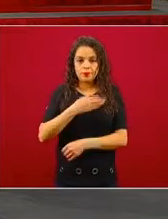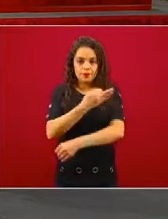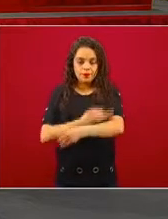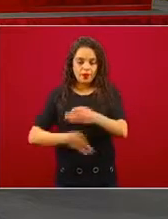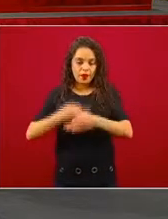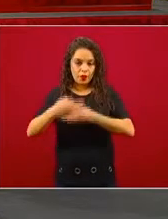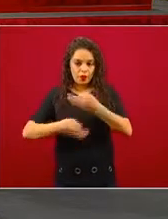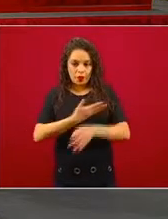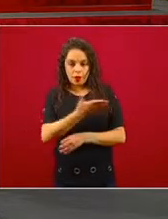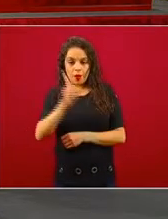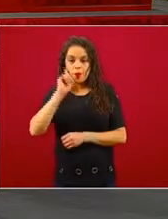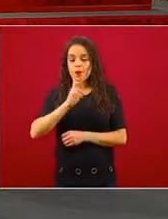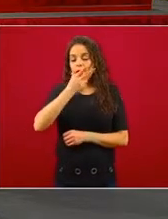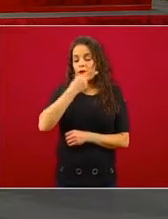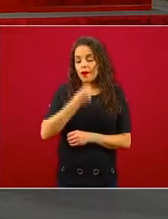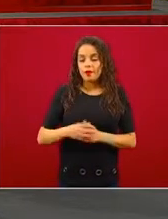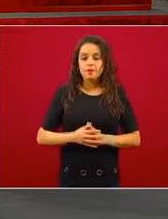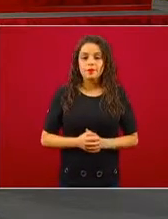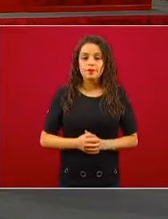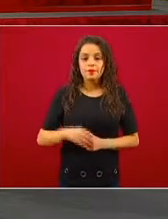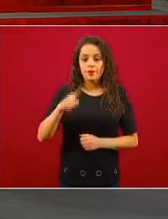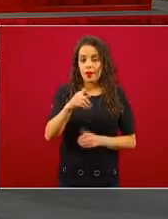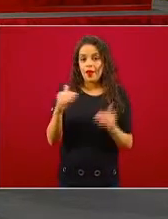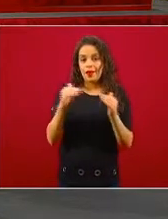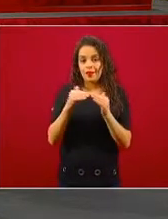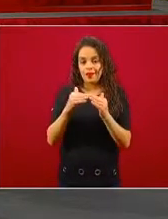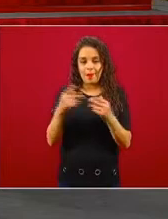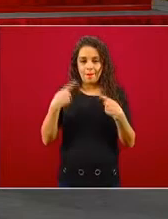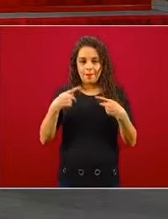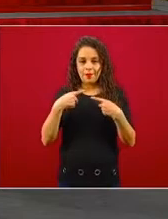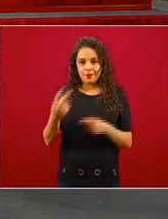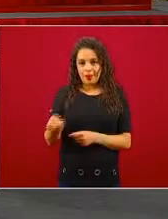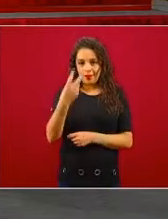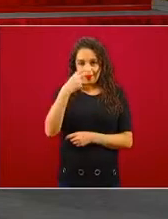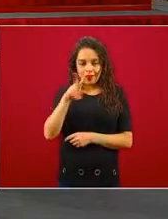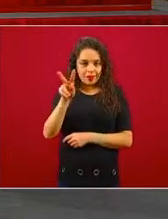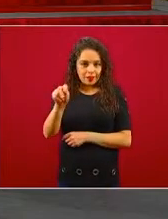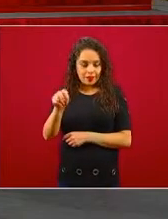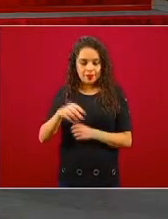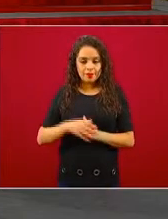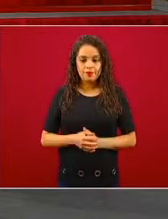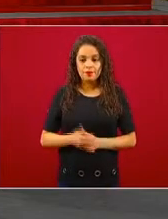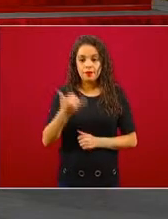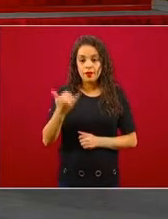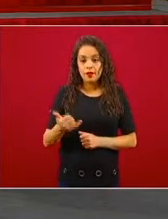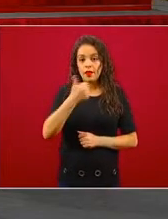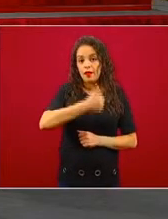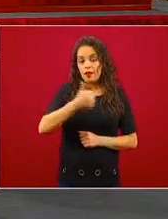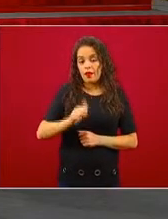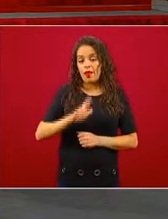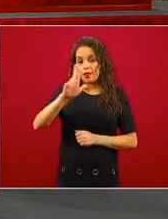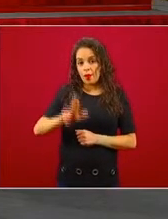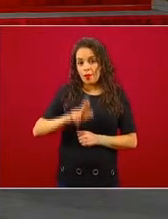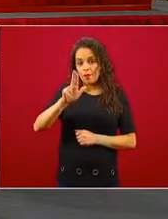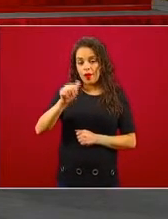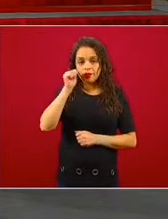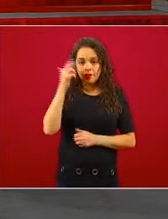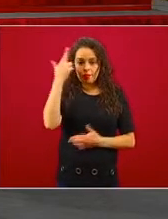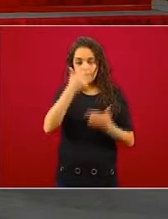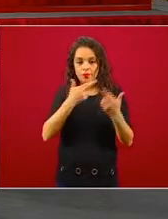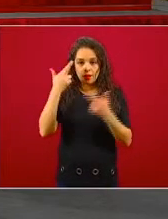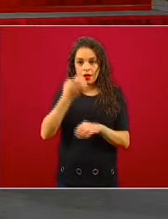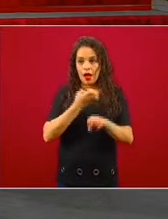todos. Thank Buenas you. tardes a todos Good evening, en casa. everyone. Vamos a analizar, And good como evening to cada everyone at martes, home. la movilidad en los